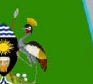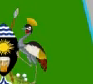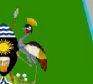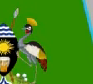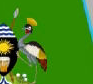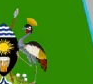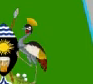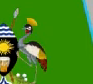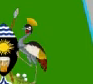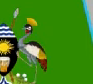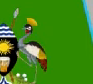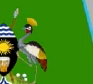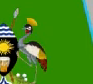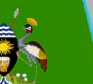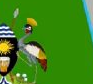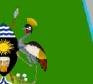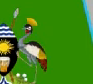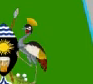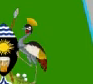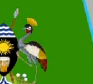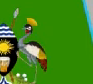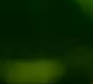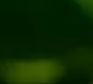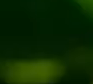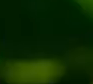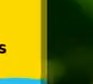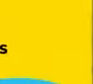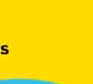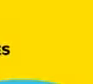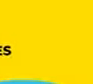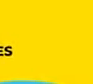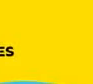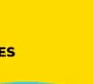Shared Prosperity. Attendance is by invite only.